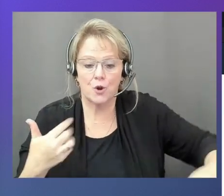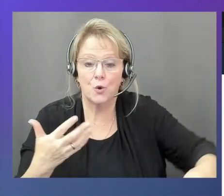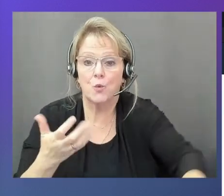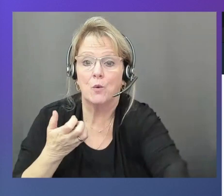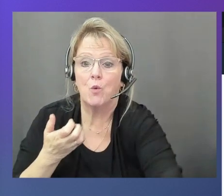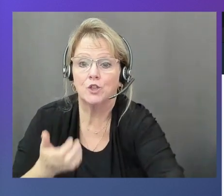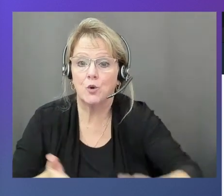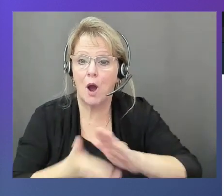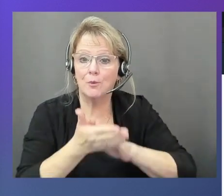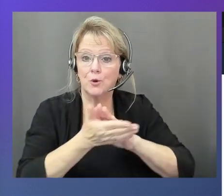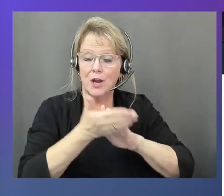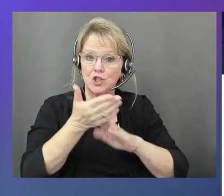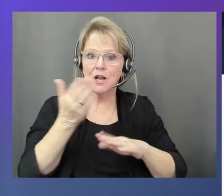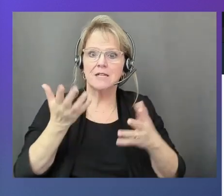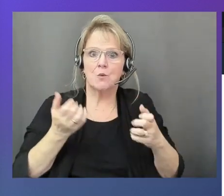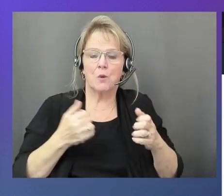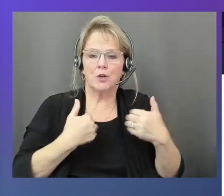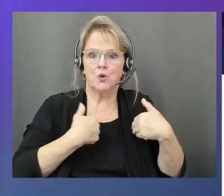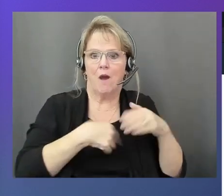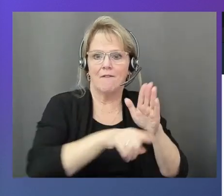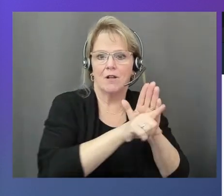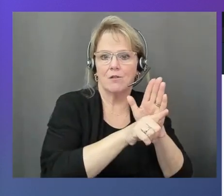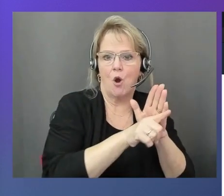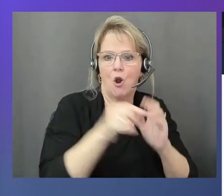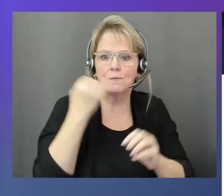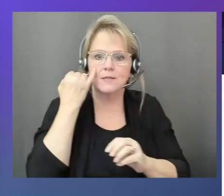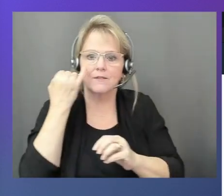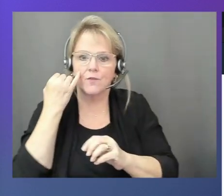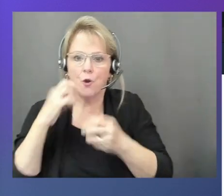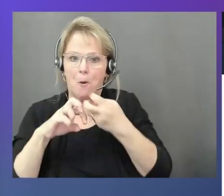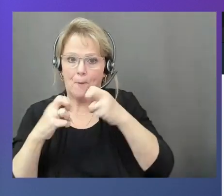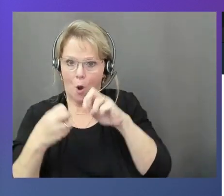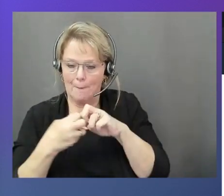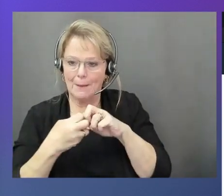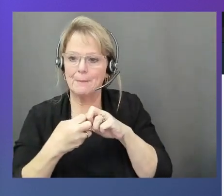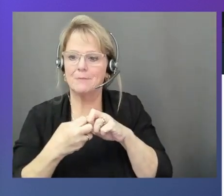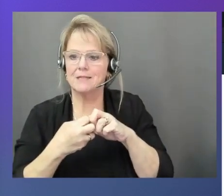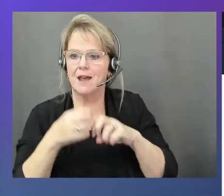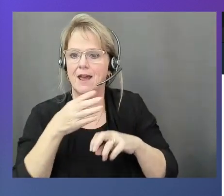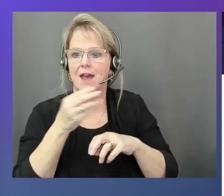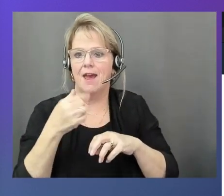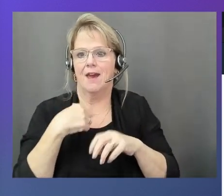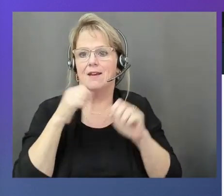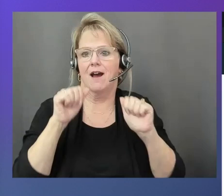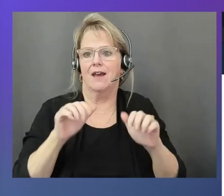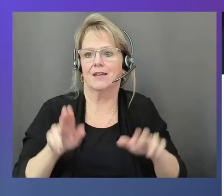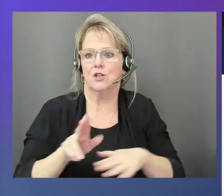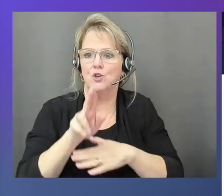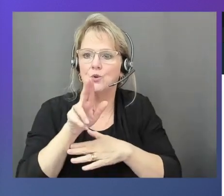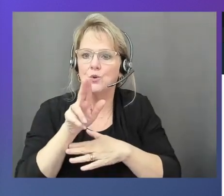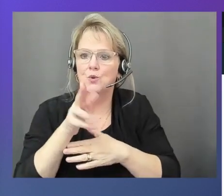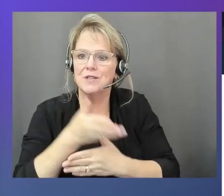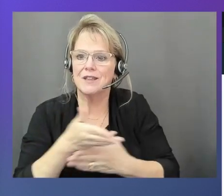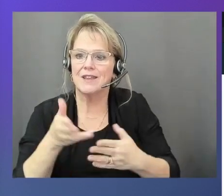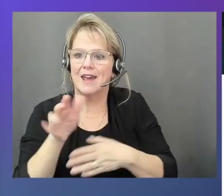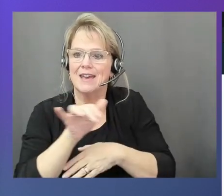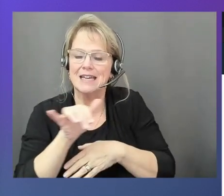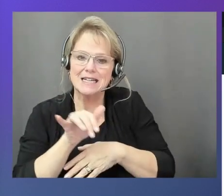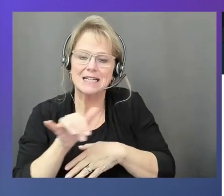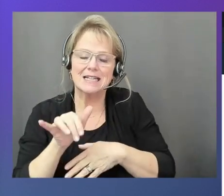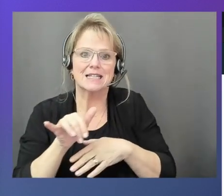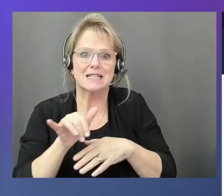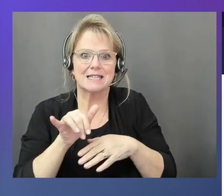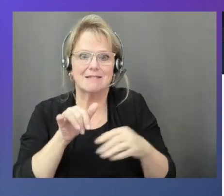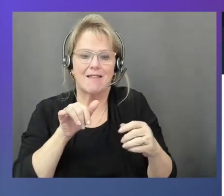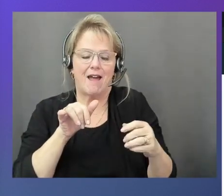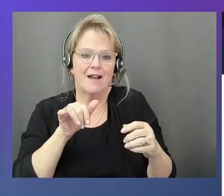We want to have alarms if there are problems. And I can even use things like an anomaly detection band. We're using CloudWatch